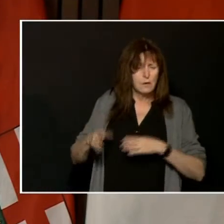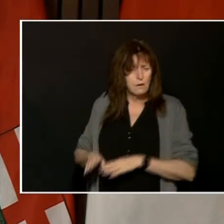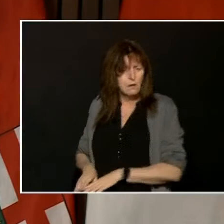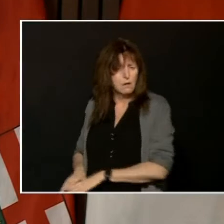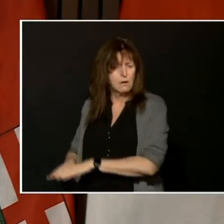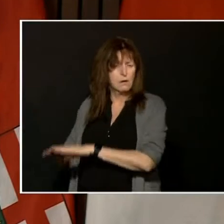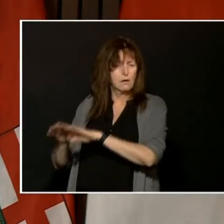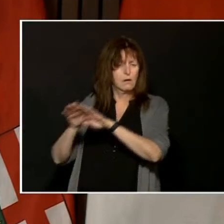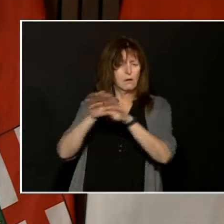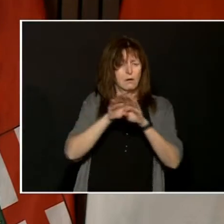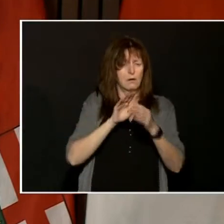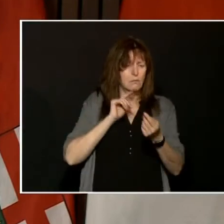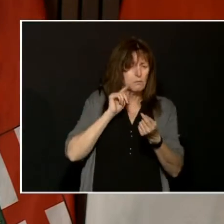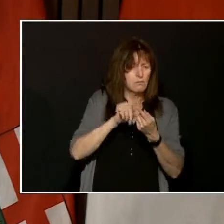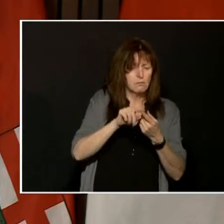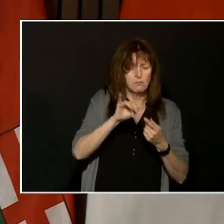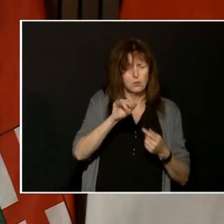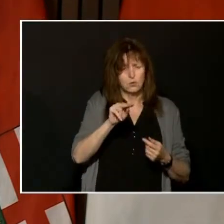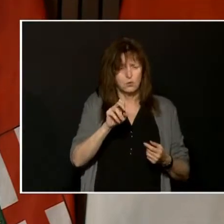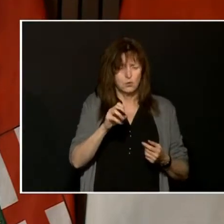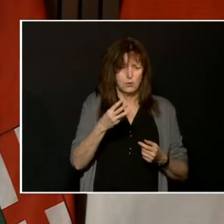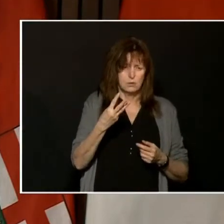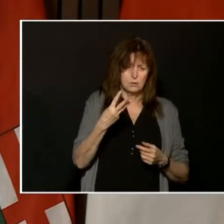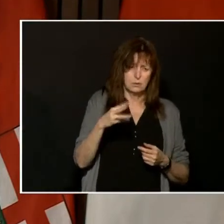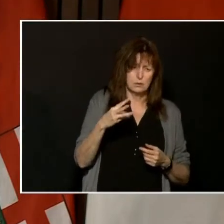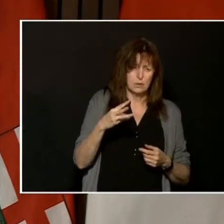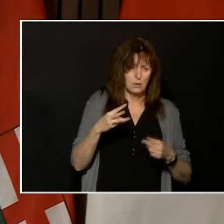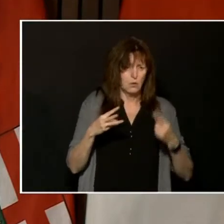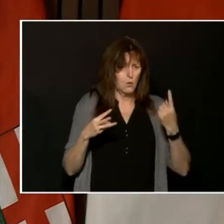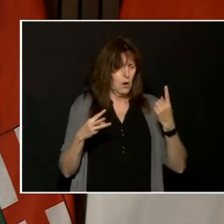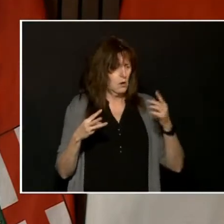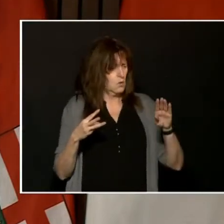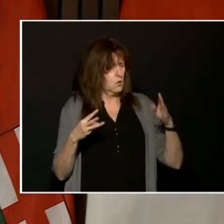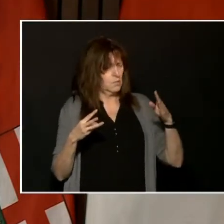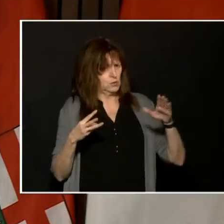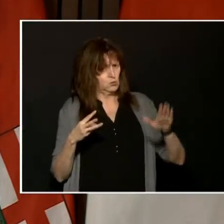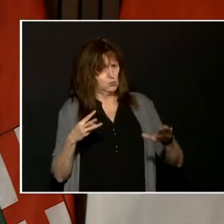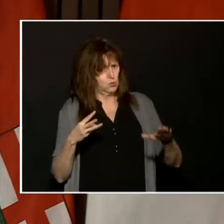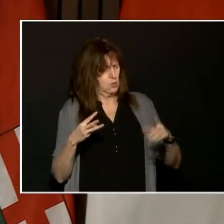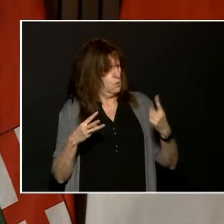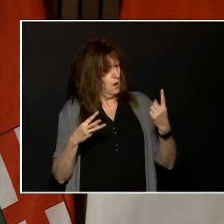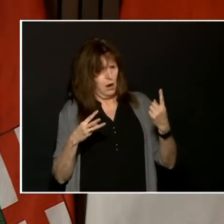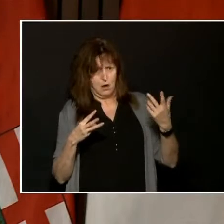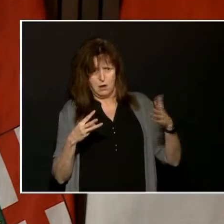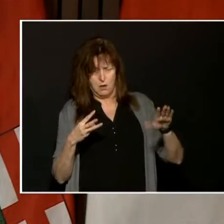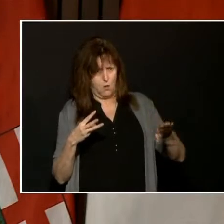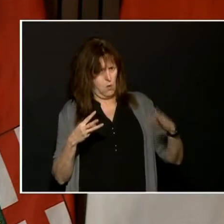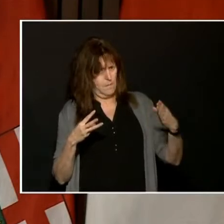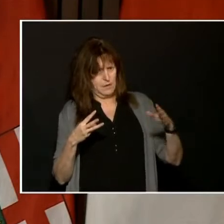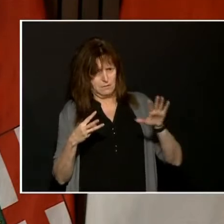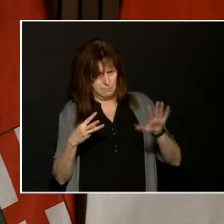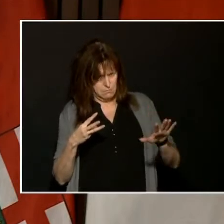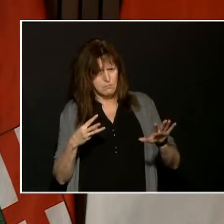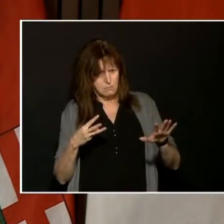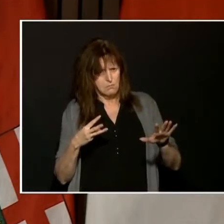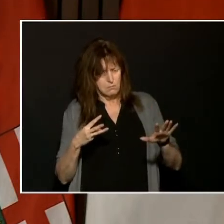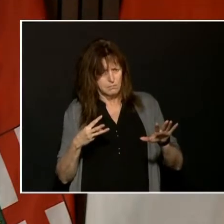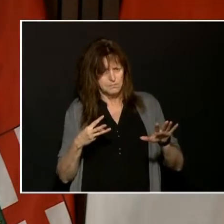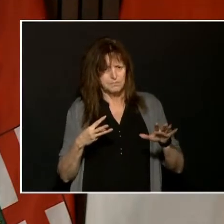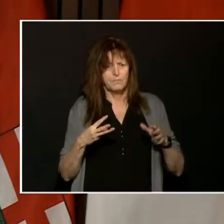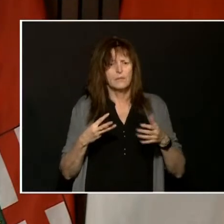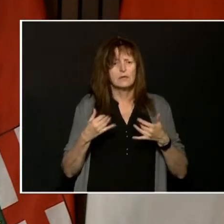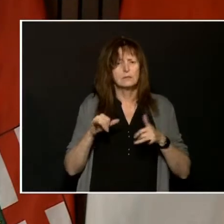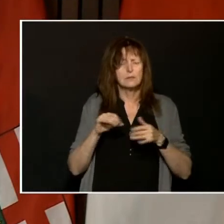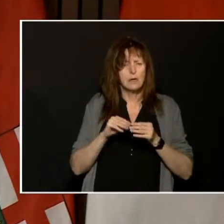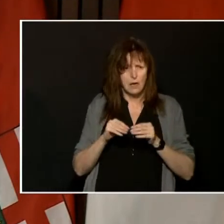see a line emerge above it. So it does increase the cases. I think the question is really whether or not we'd be able to keep up with all of the